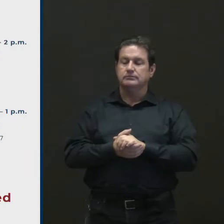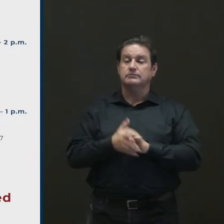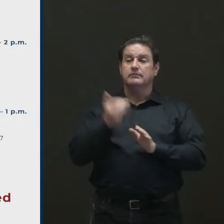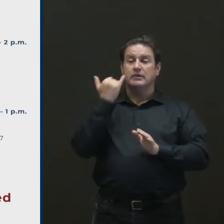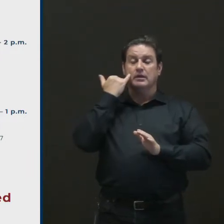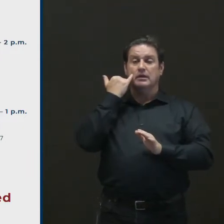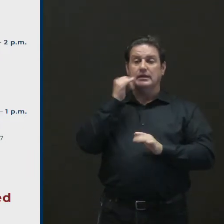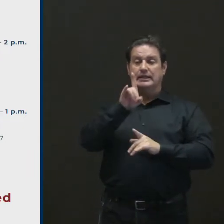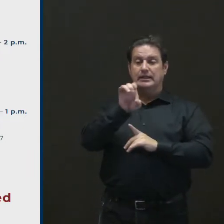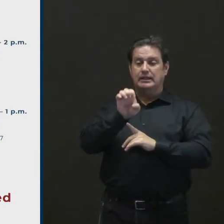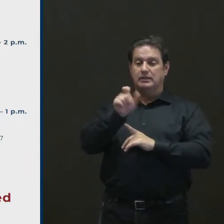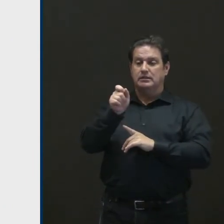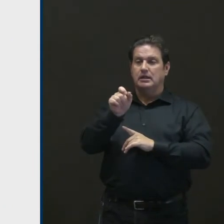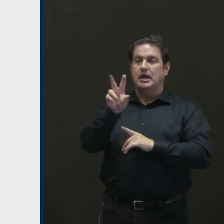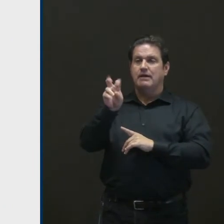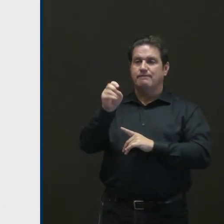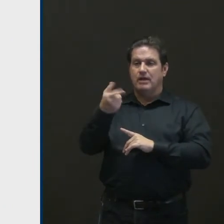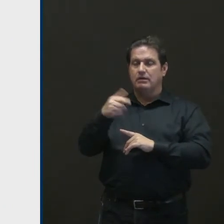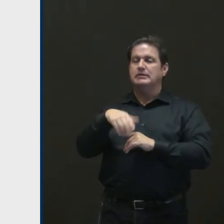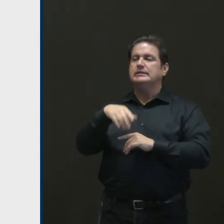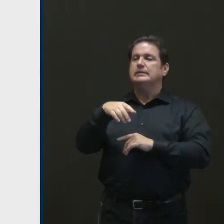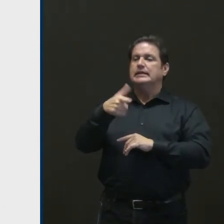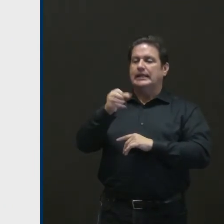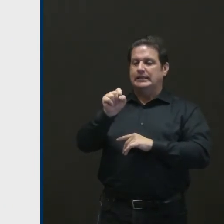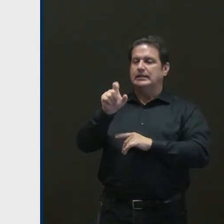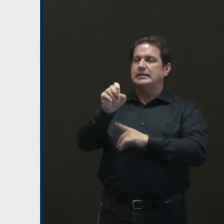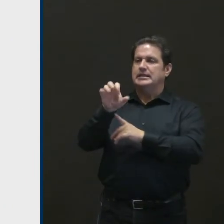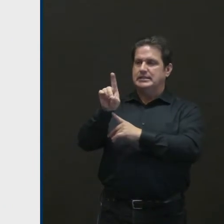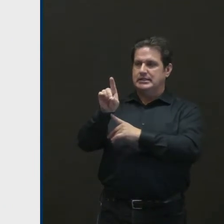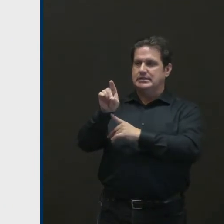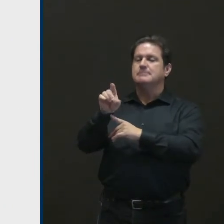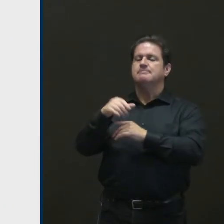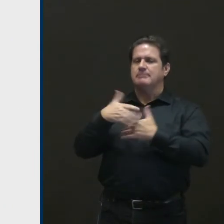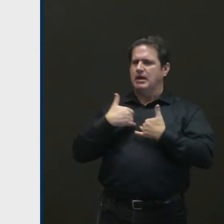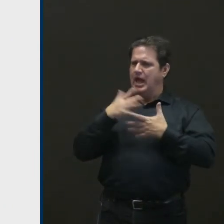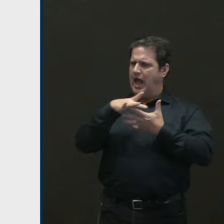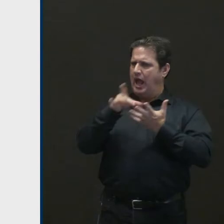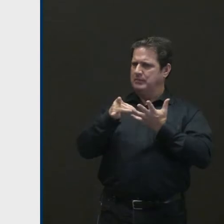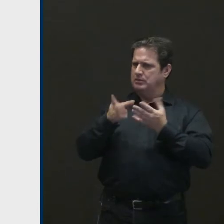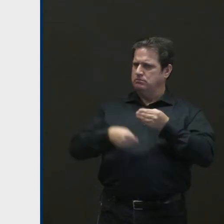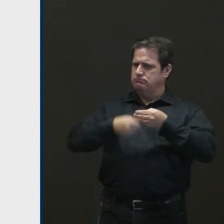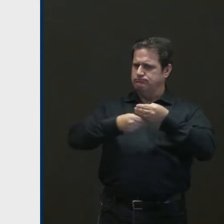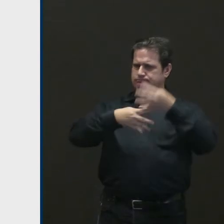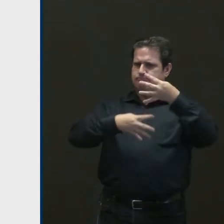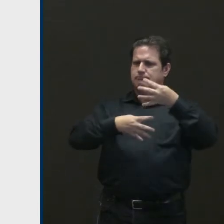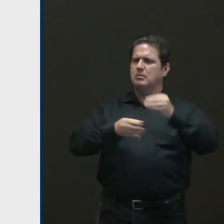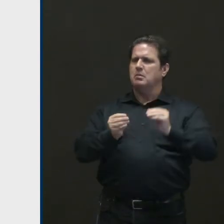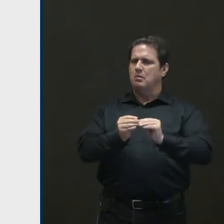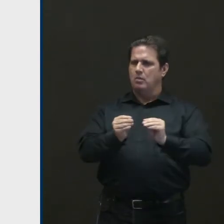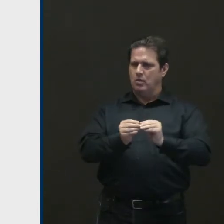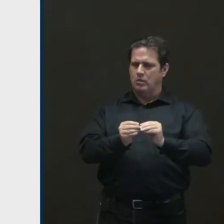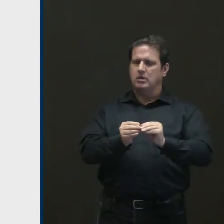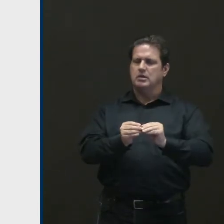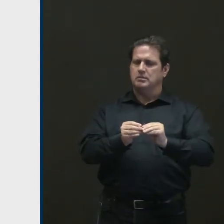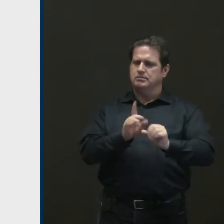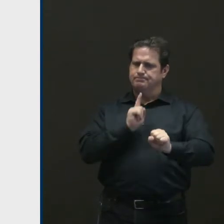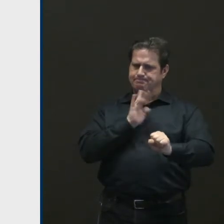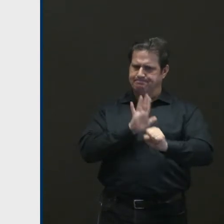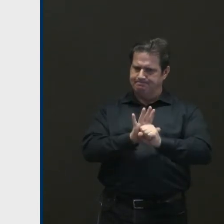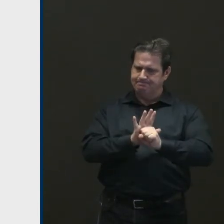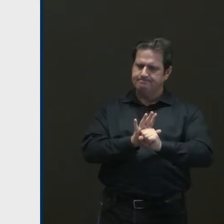the de.gov/get-tested, more options than we had last week. We've made the promise